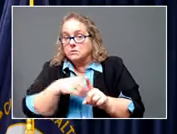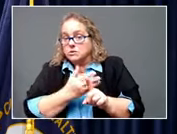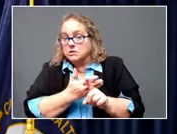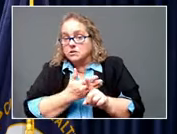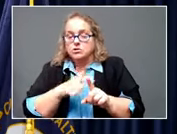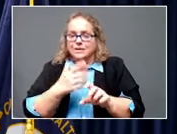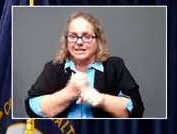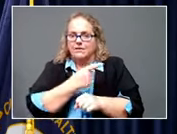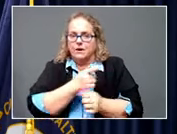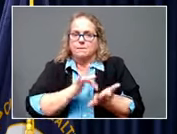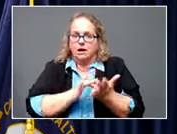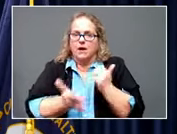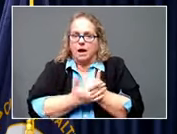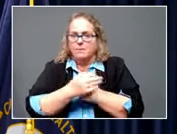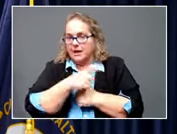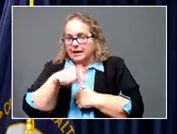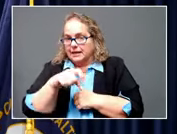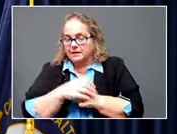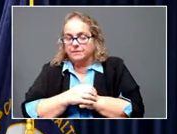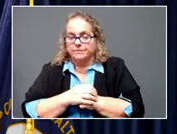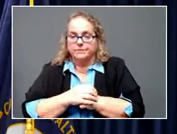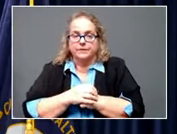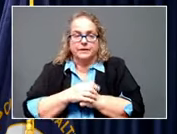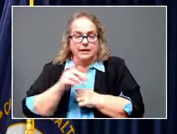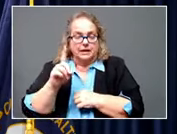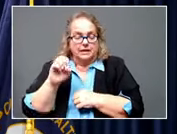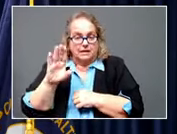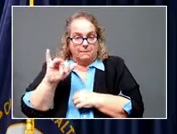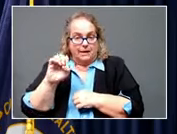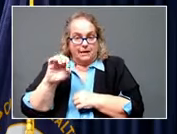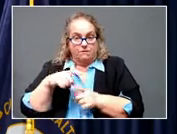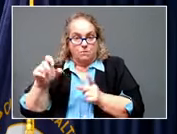need. Debbie Yetter from the Courier-Journal.